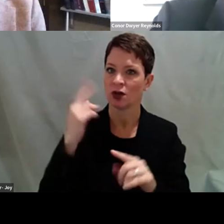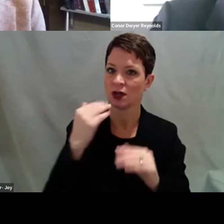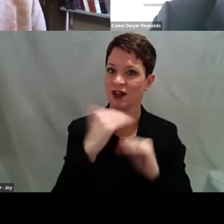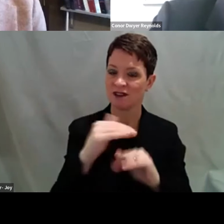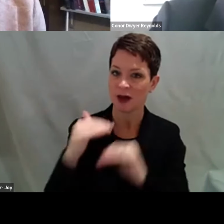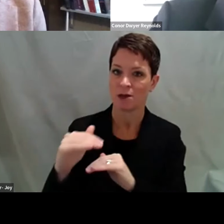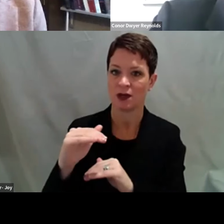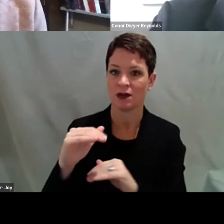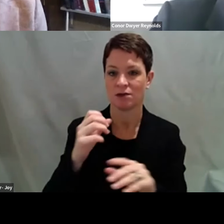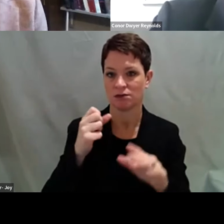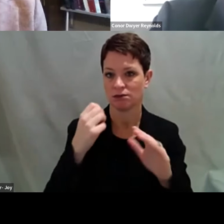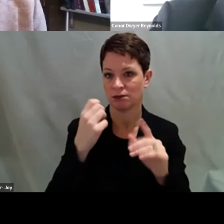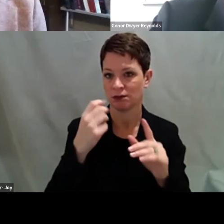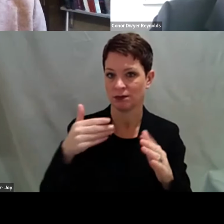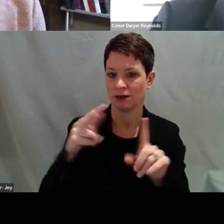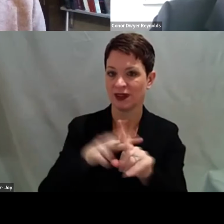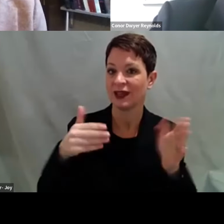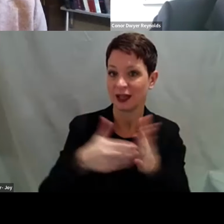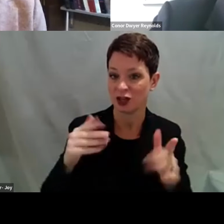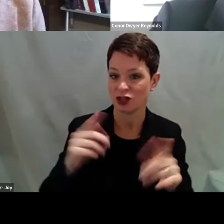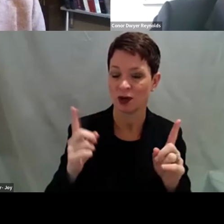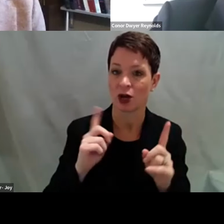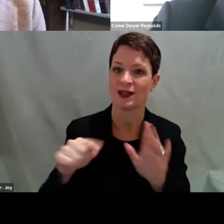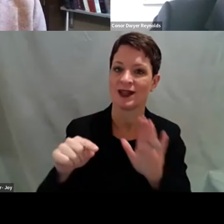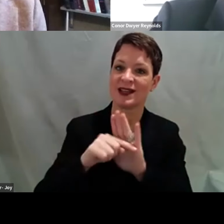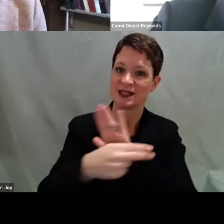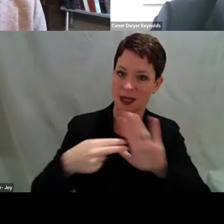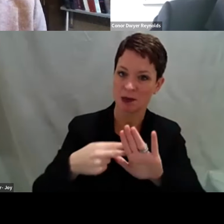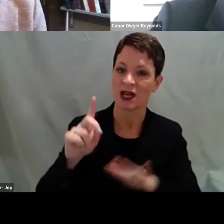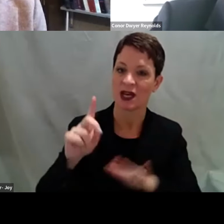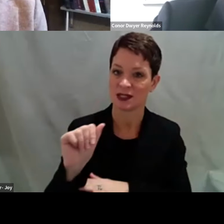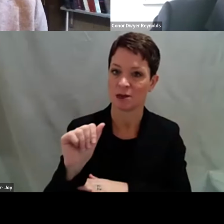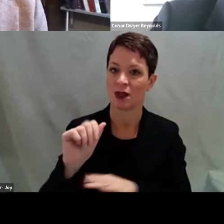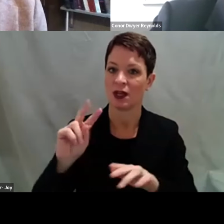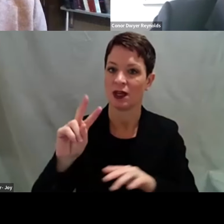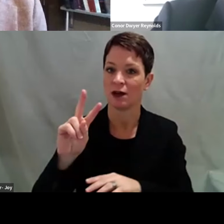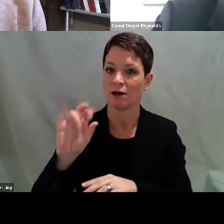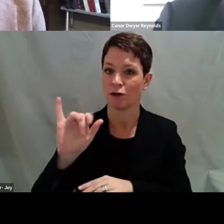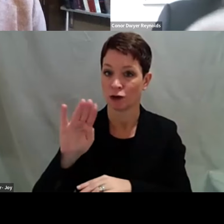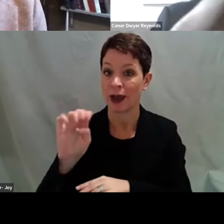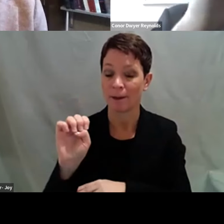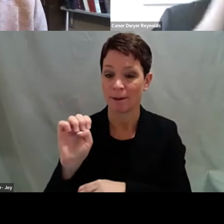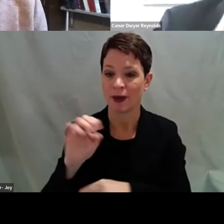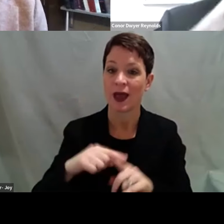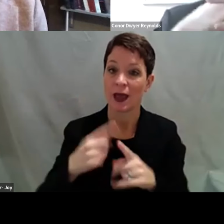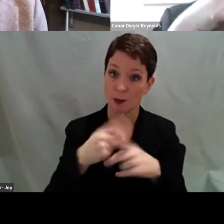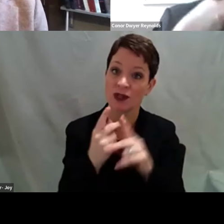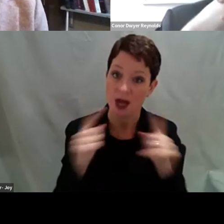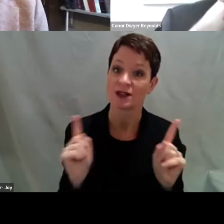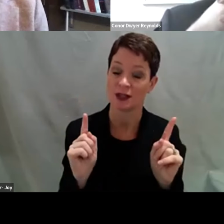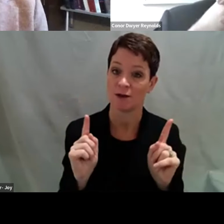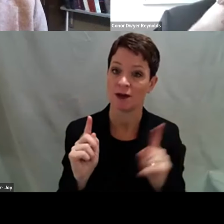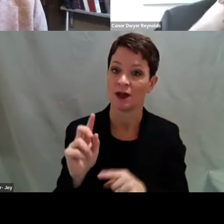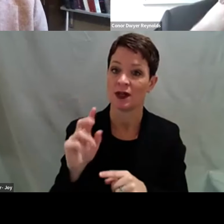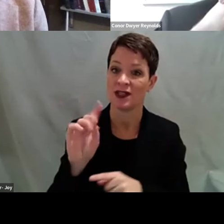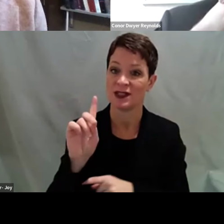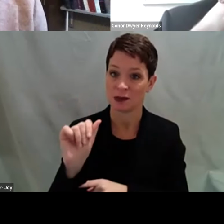litigation, including what I term stigmatizing disability frames and productive disability